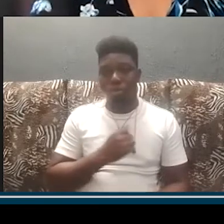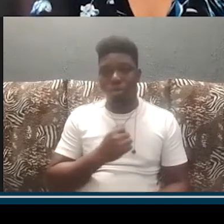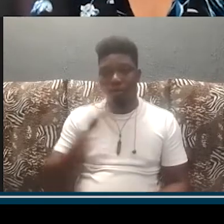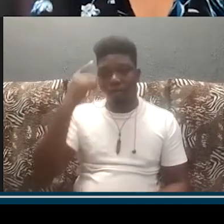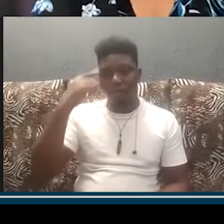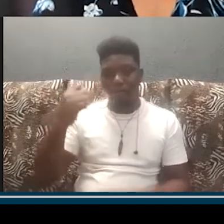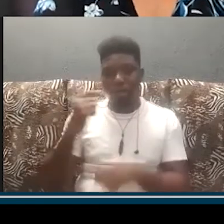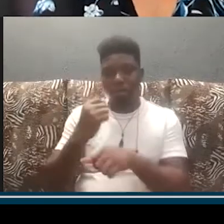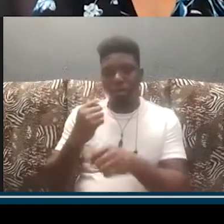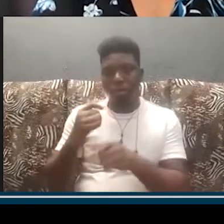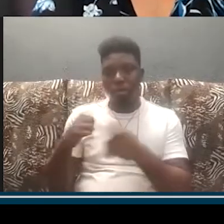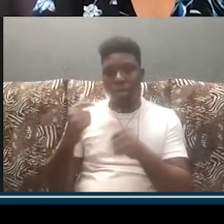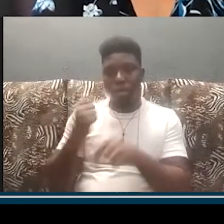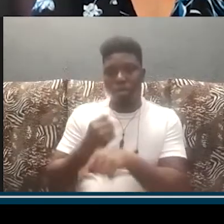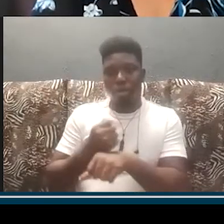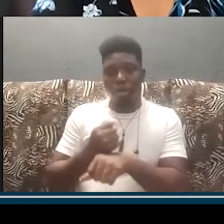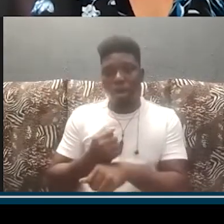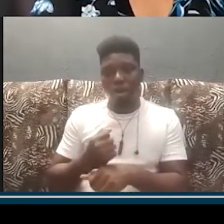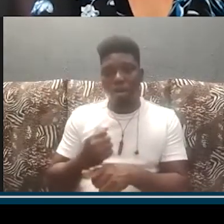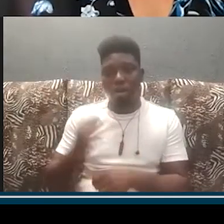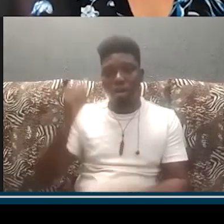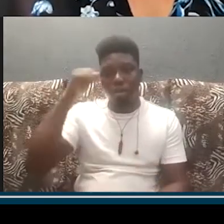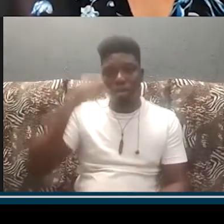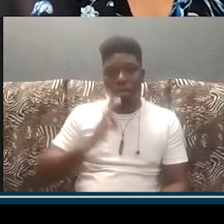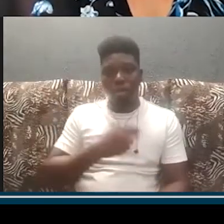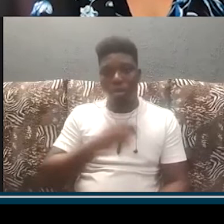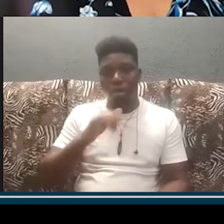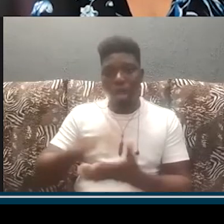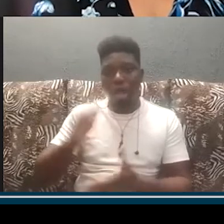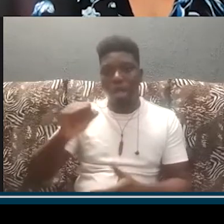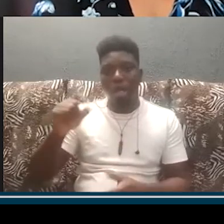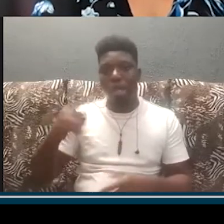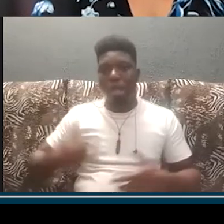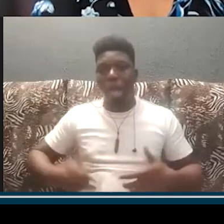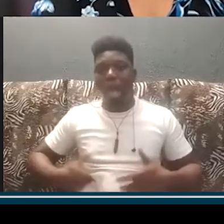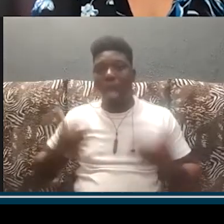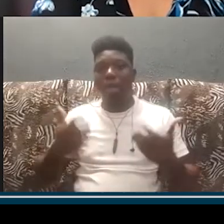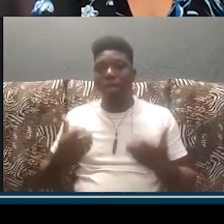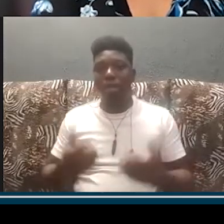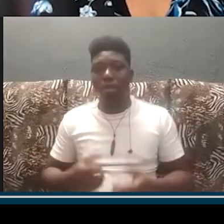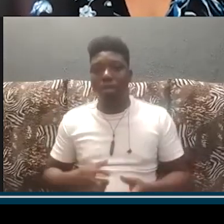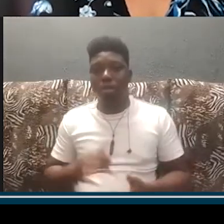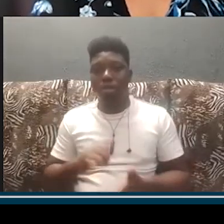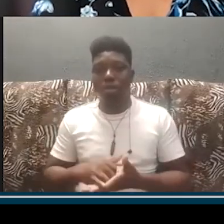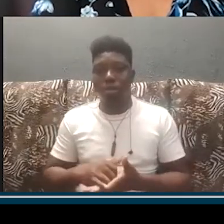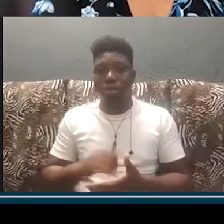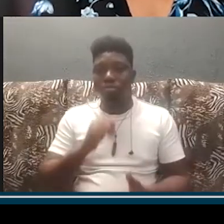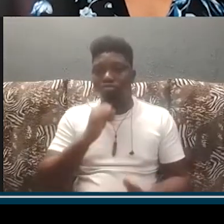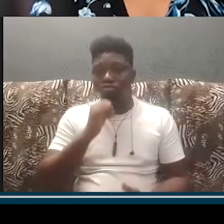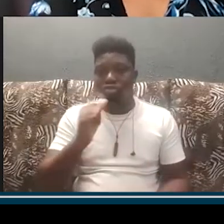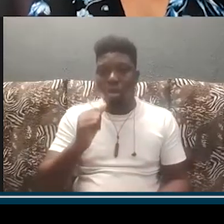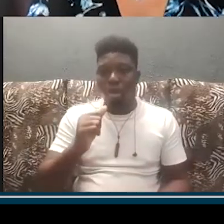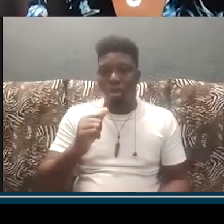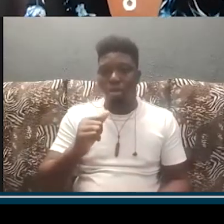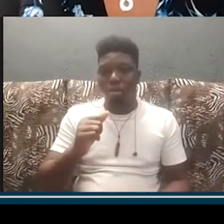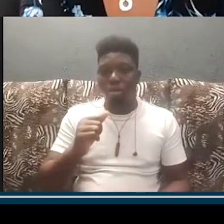reminds us that yes, be angry about this most recent Supreme Court ruling, but remember that many members